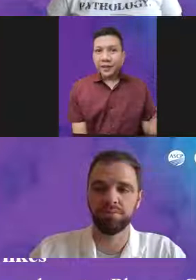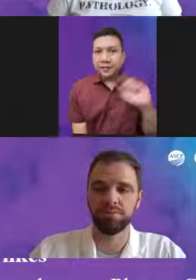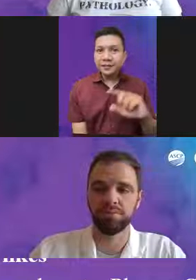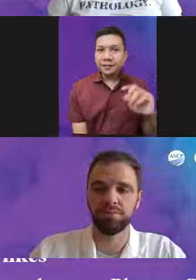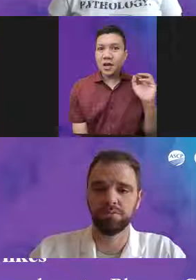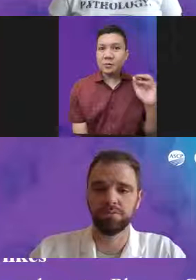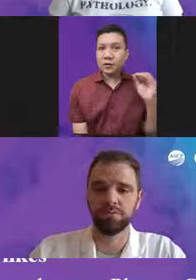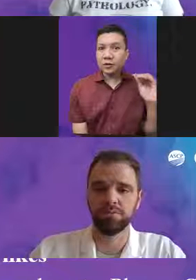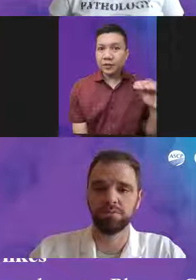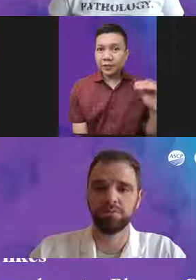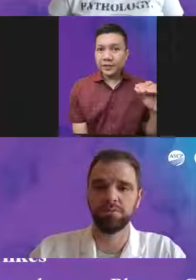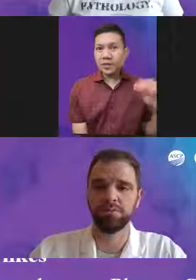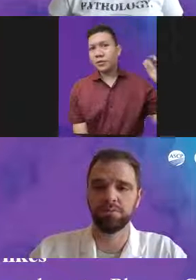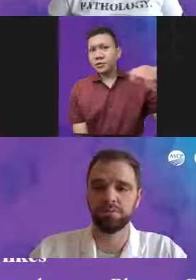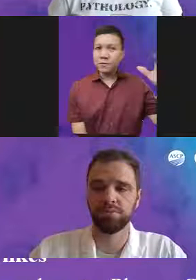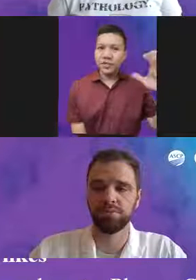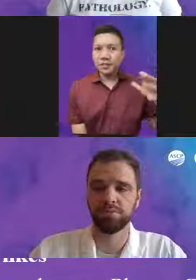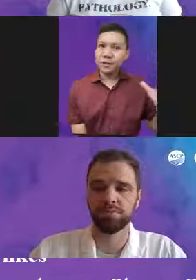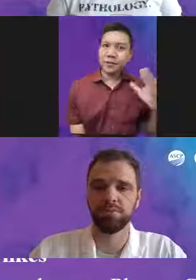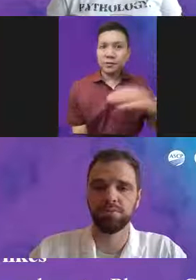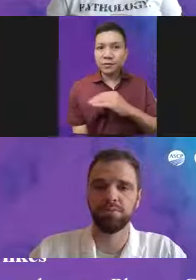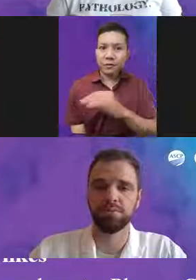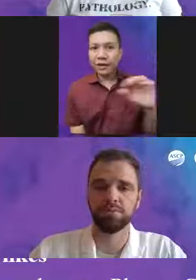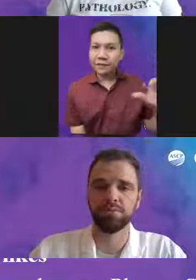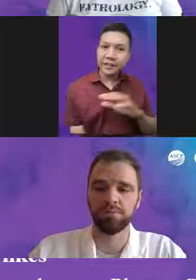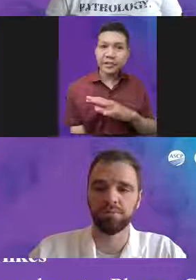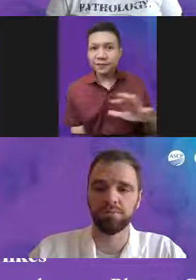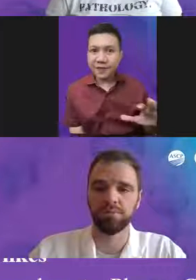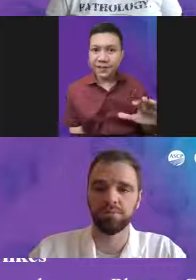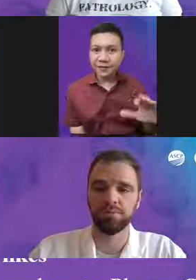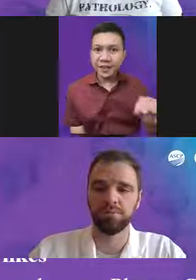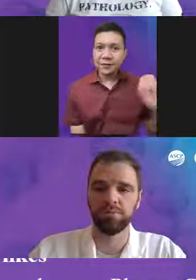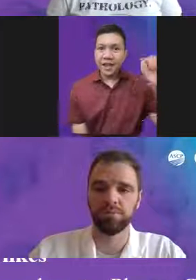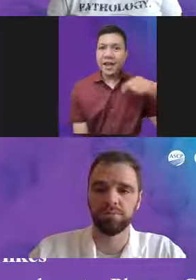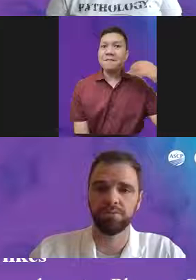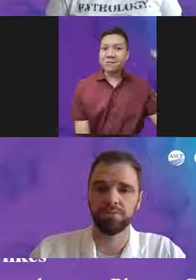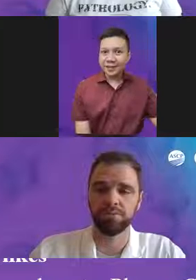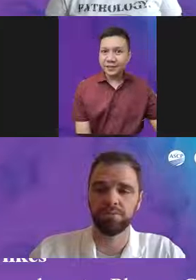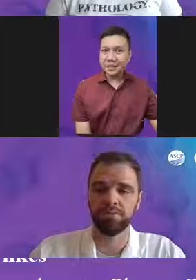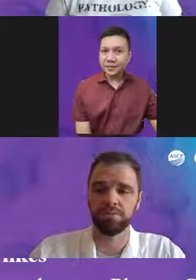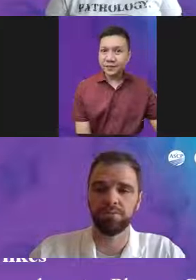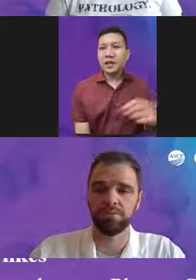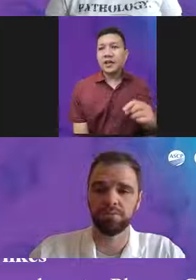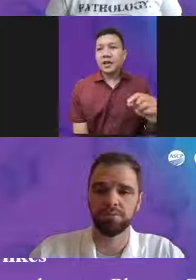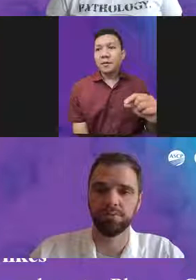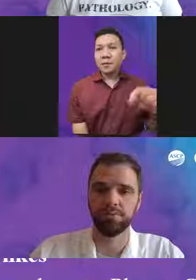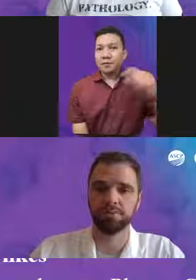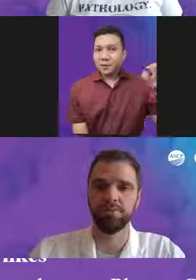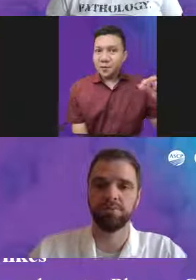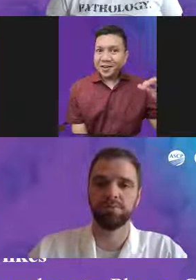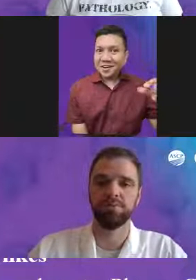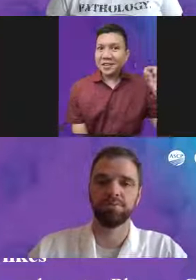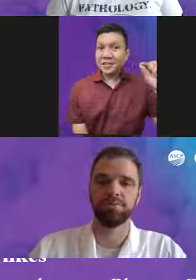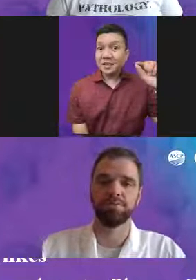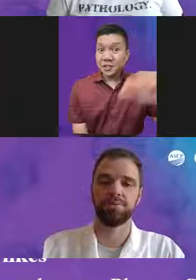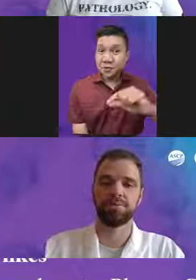a collective, when you look at red cells, you don't want to just randomly report everything that you find, right? You have to make sense of it. But where